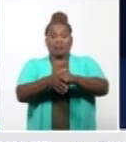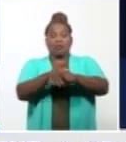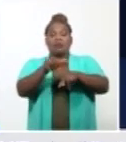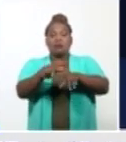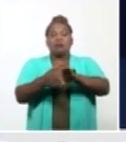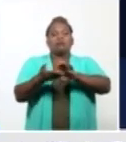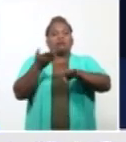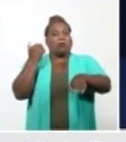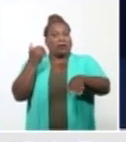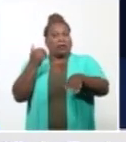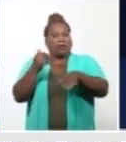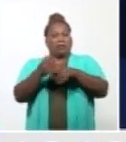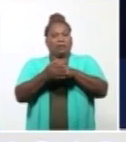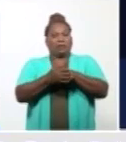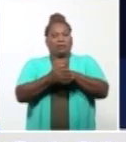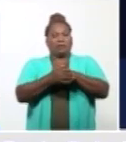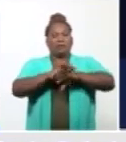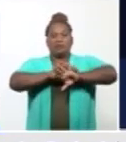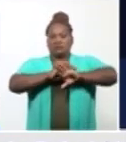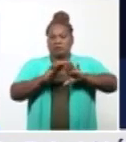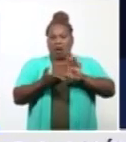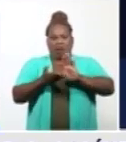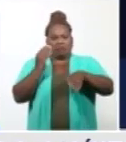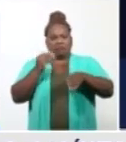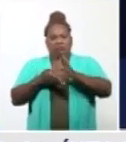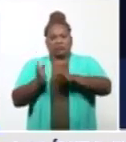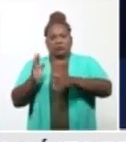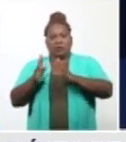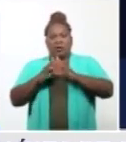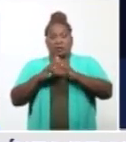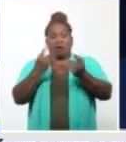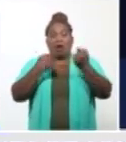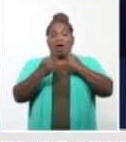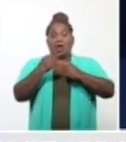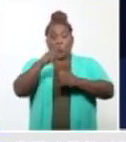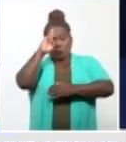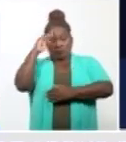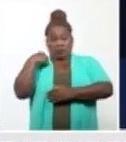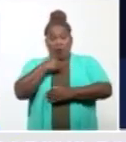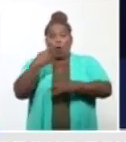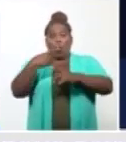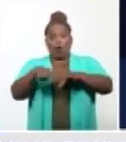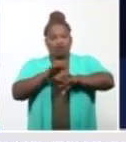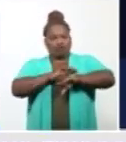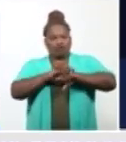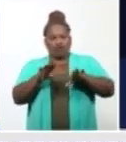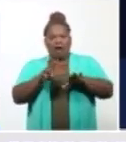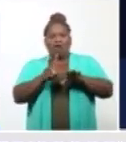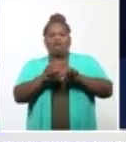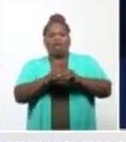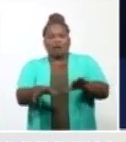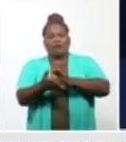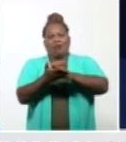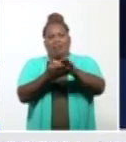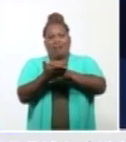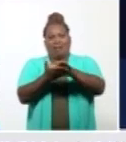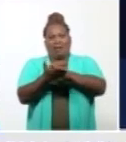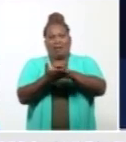another in the Mario Muñoz Monroy Hospital in Matanzas. That's the balance of the patients in serious